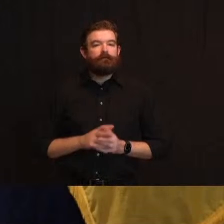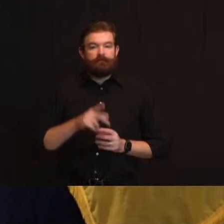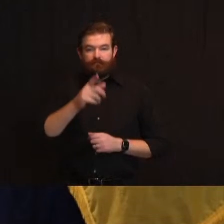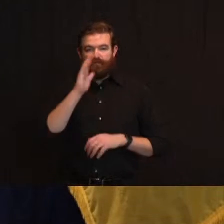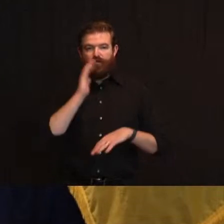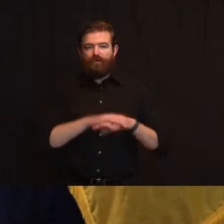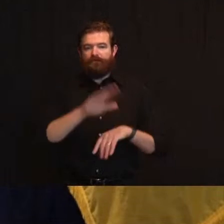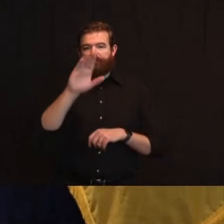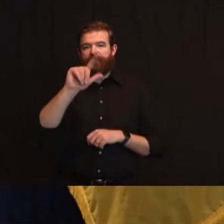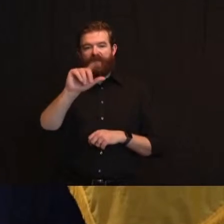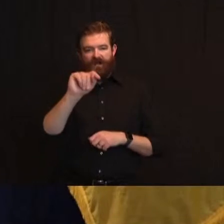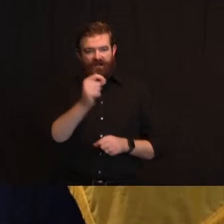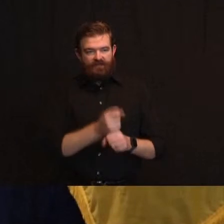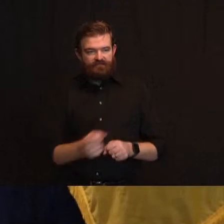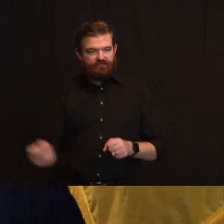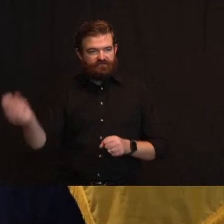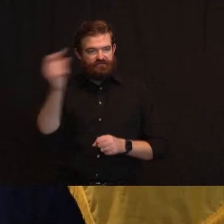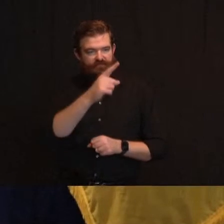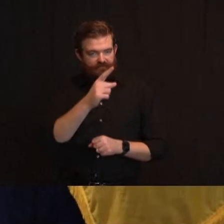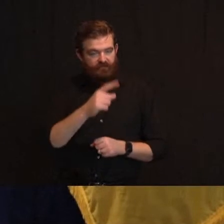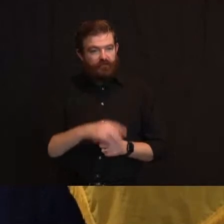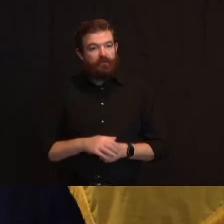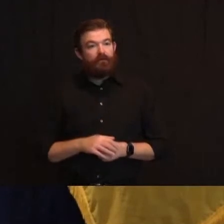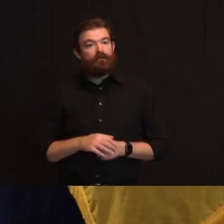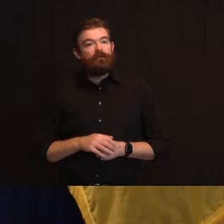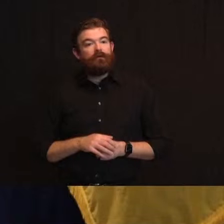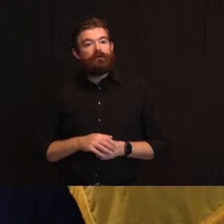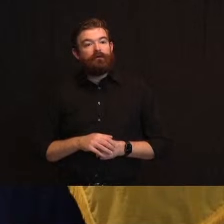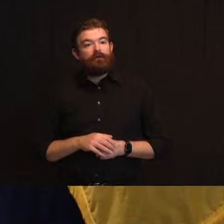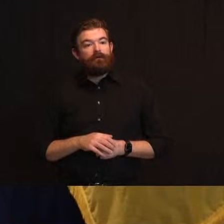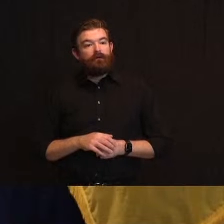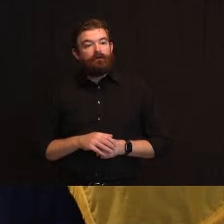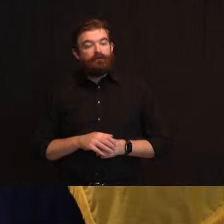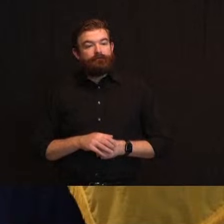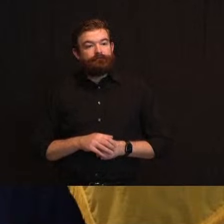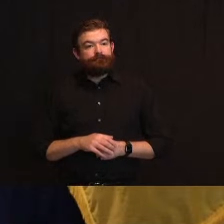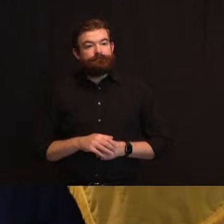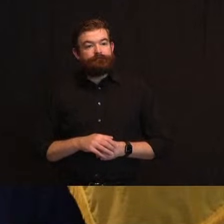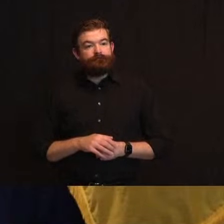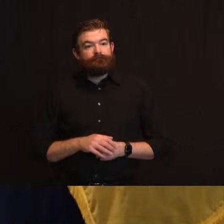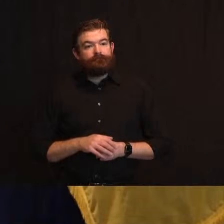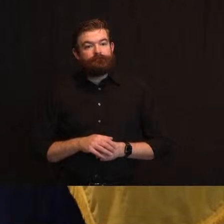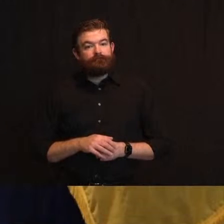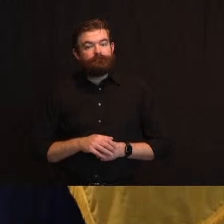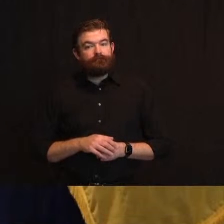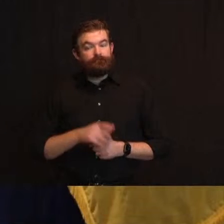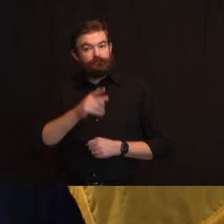that might unilaterally establish rules or guidelines for elections?